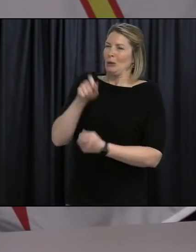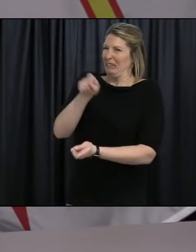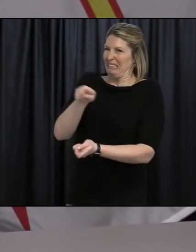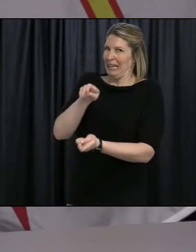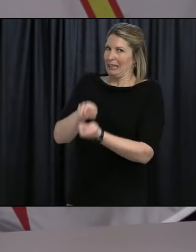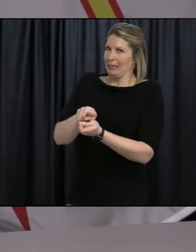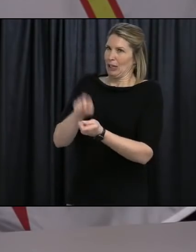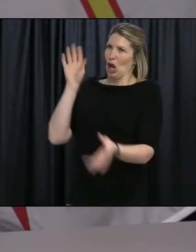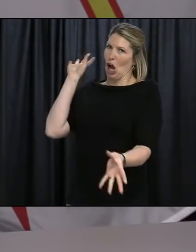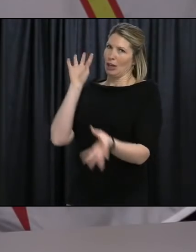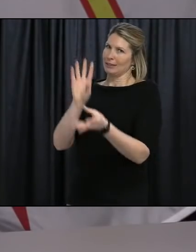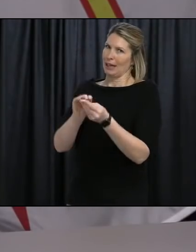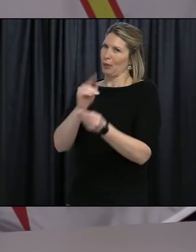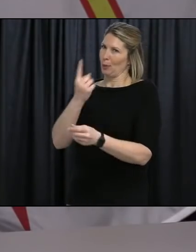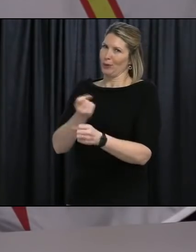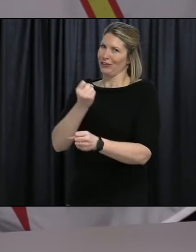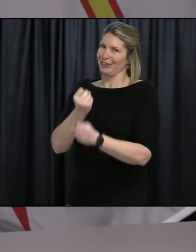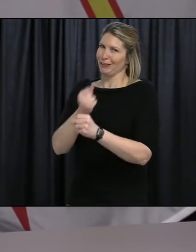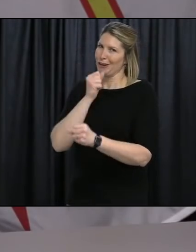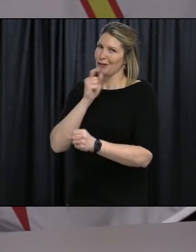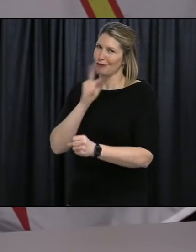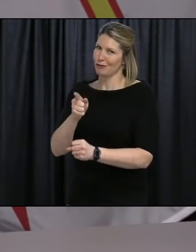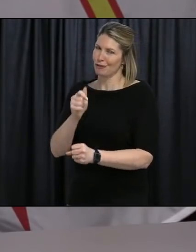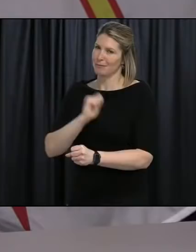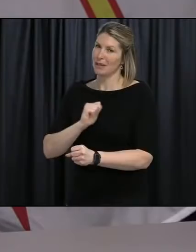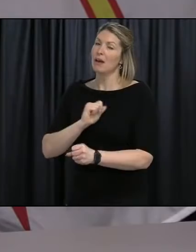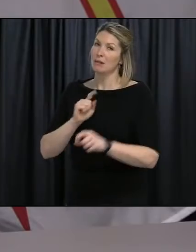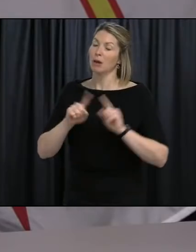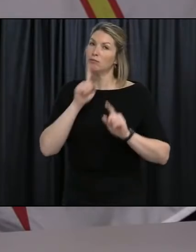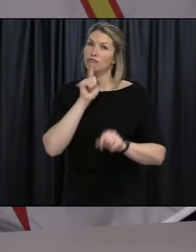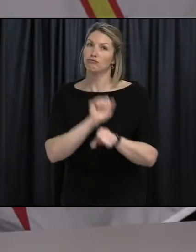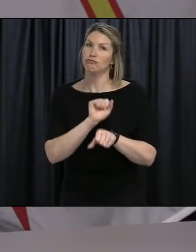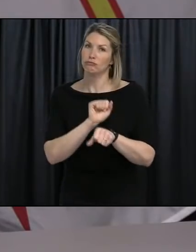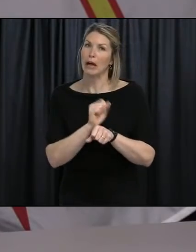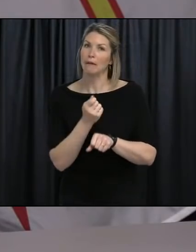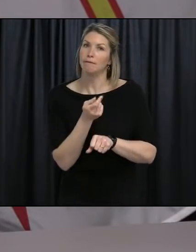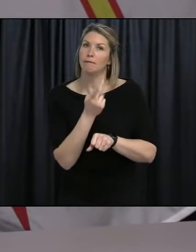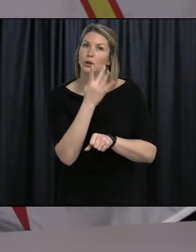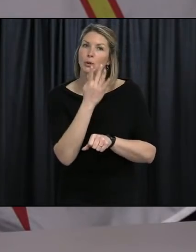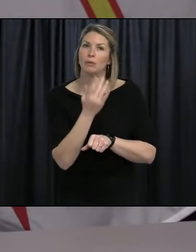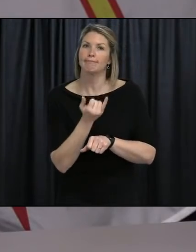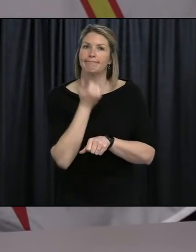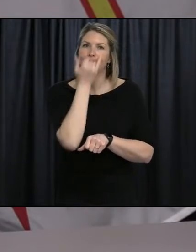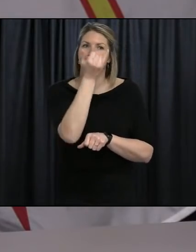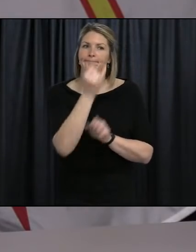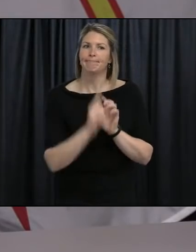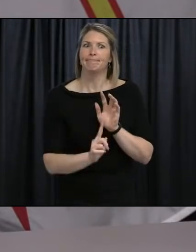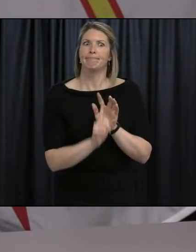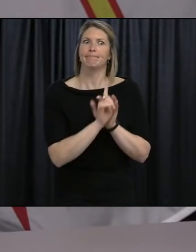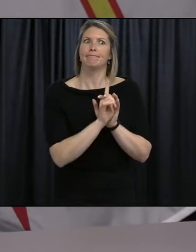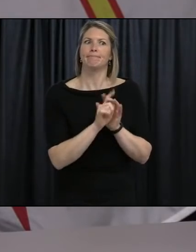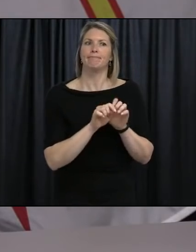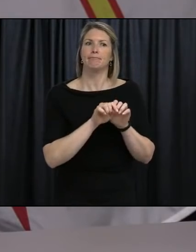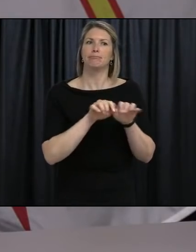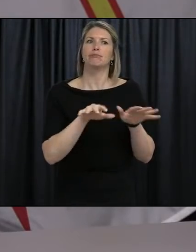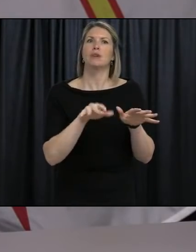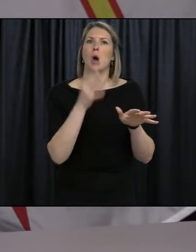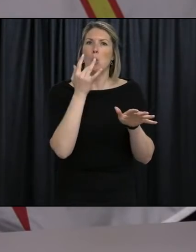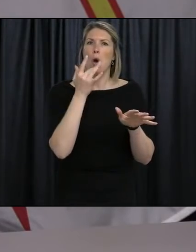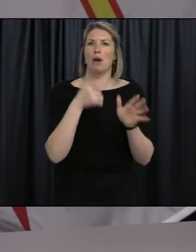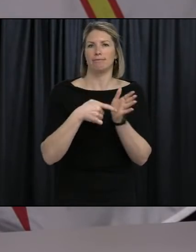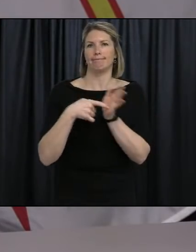over the course of the last year, but we have had a couple of instances, and certainly, you know, we